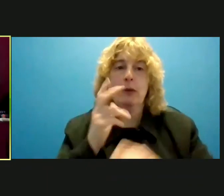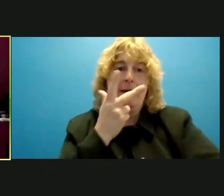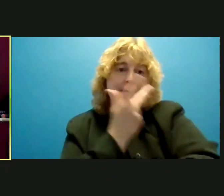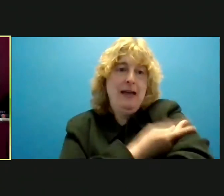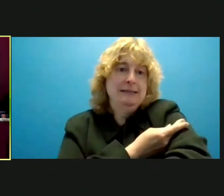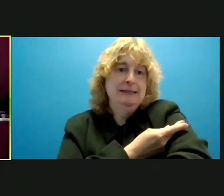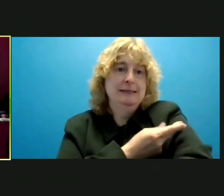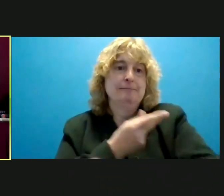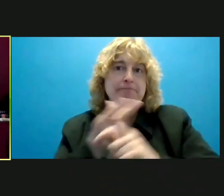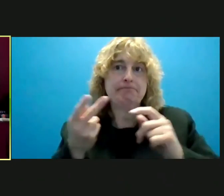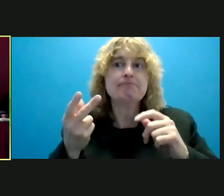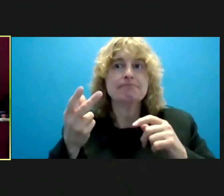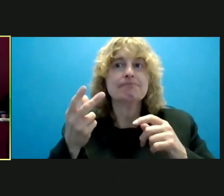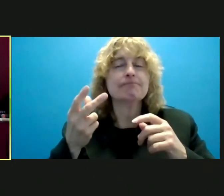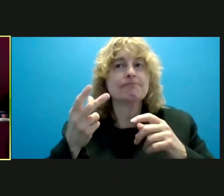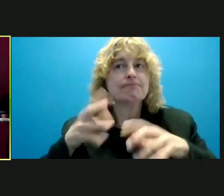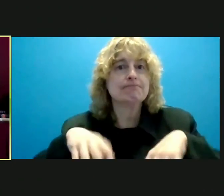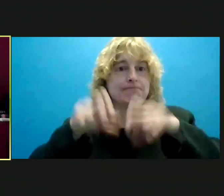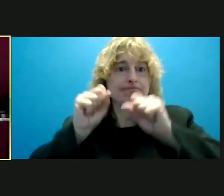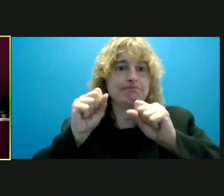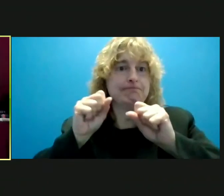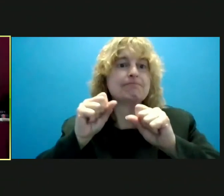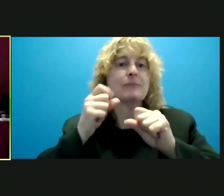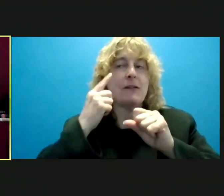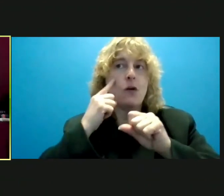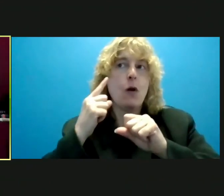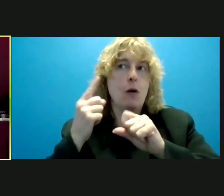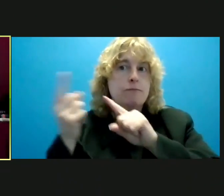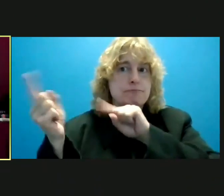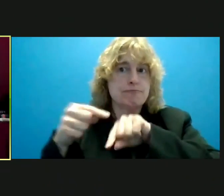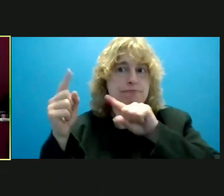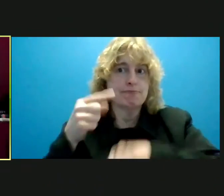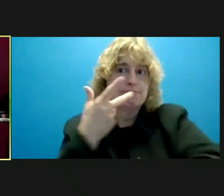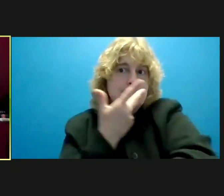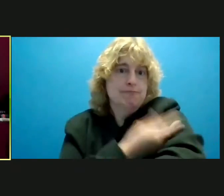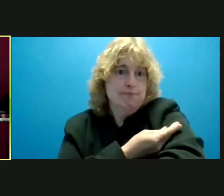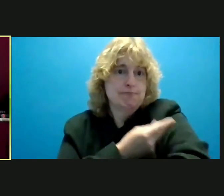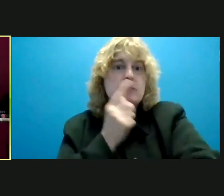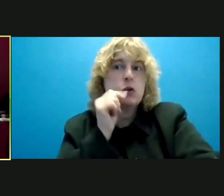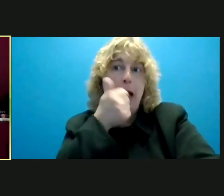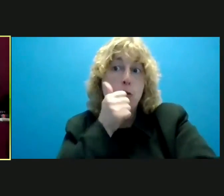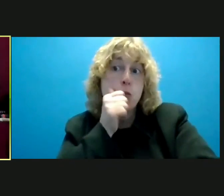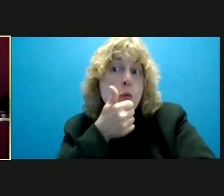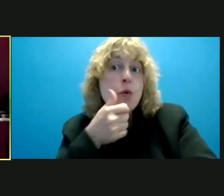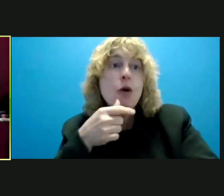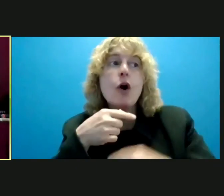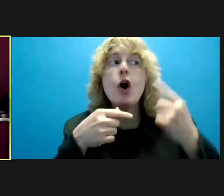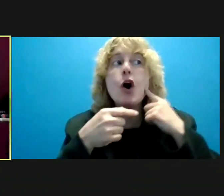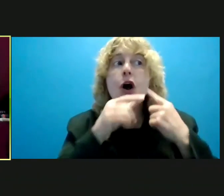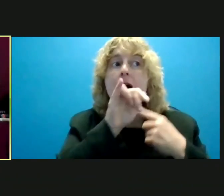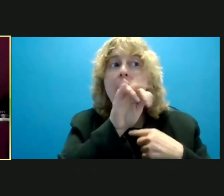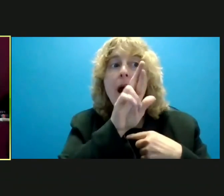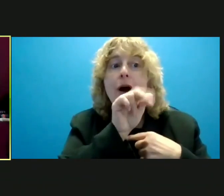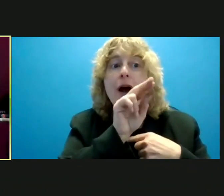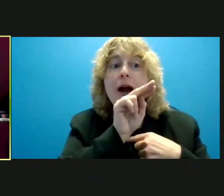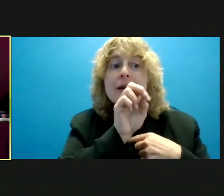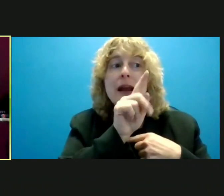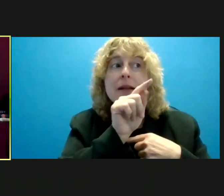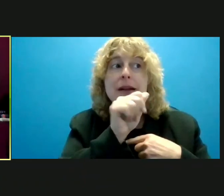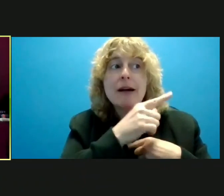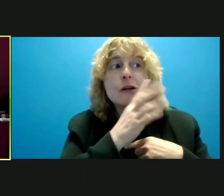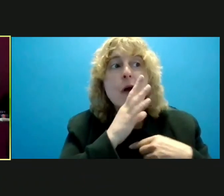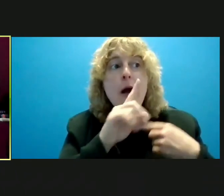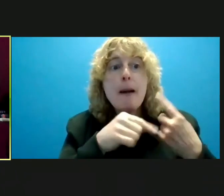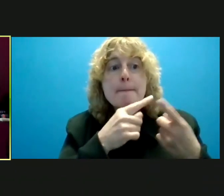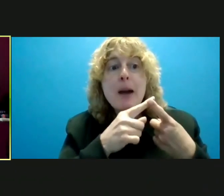I love it. We heard Ironetta talk about teens for vaccines. We need our teenagers. We need our 20-year-olds. We need our moms.